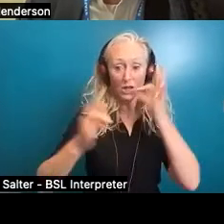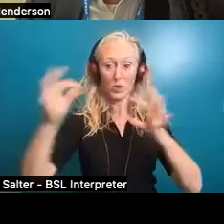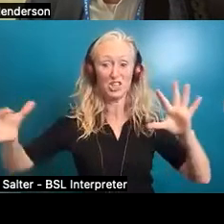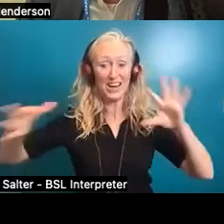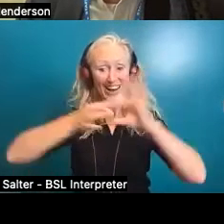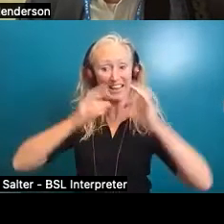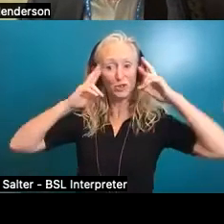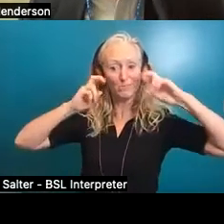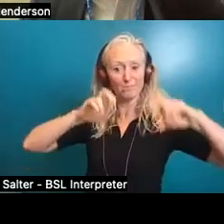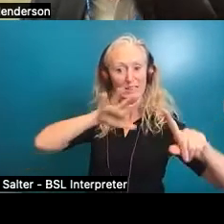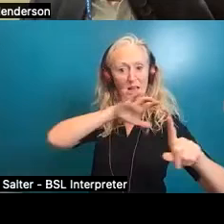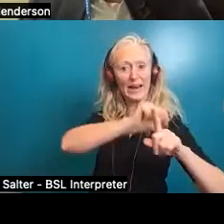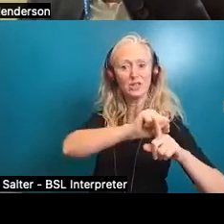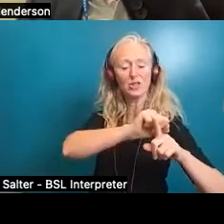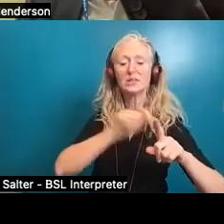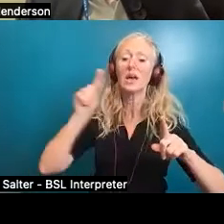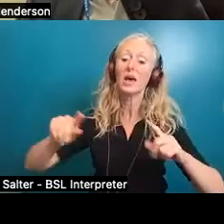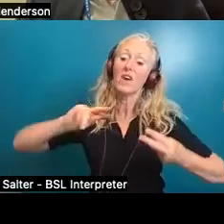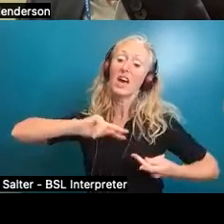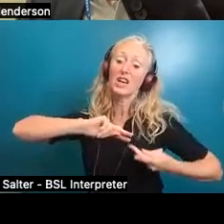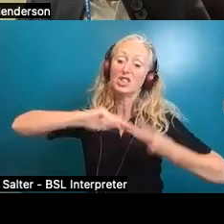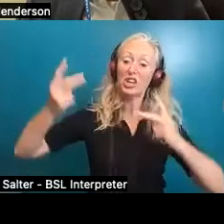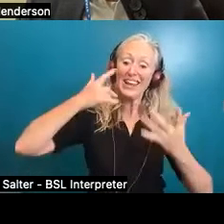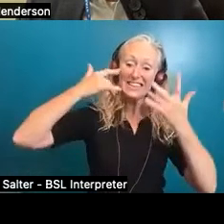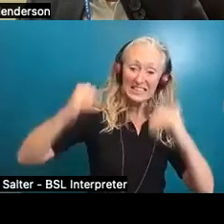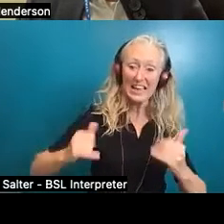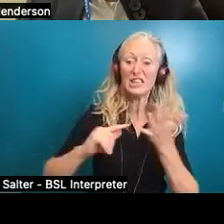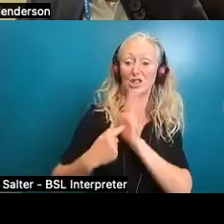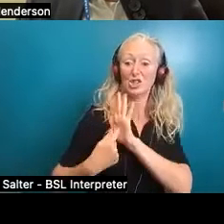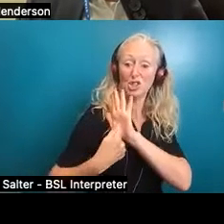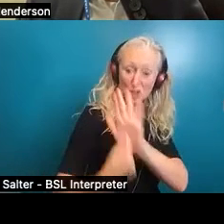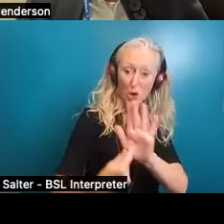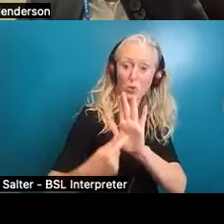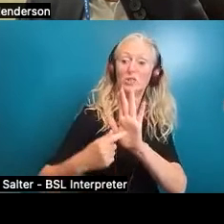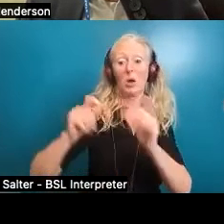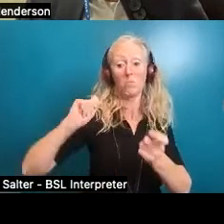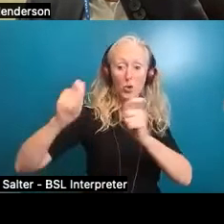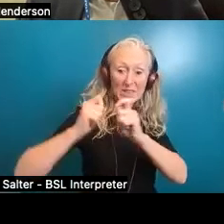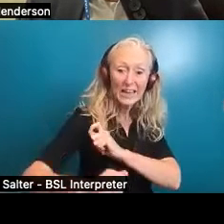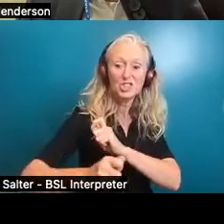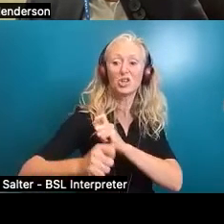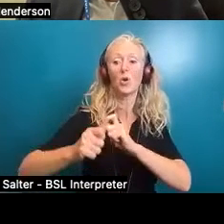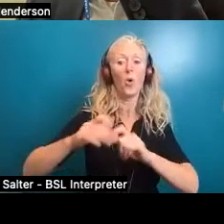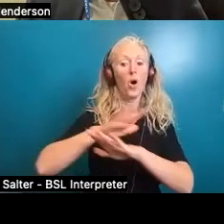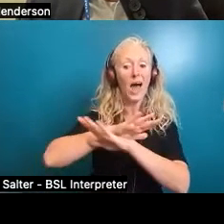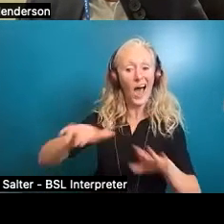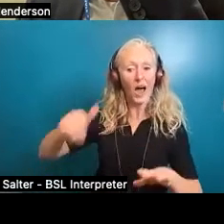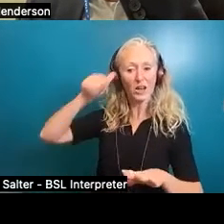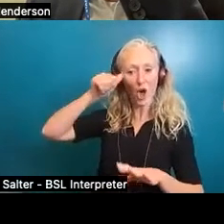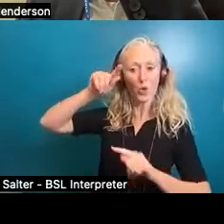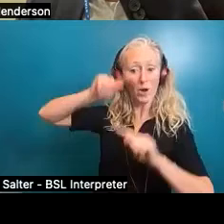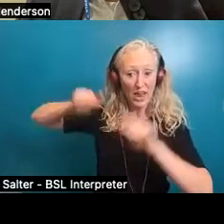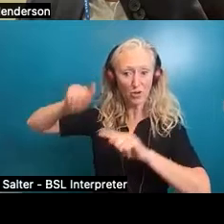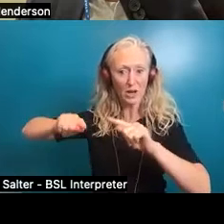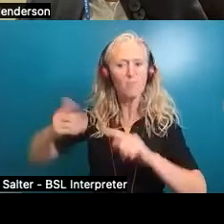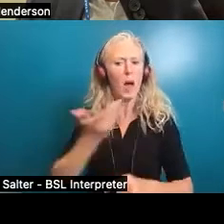genetic testing shows a pathogenic mutation and a variant of unknown significance, but the child doesn't yet have a clinical